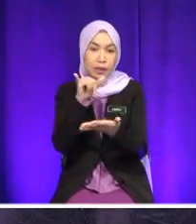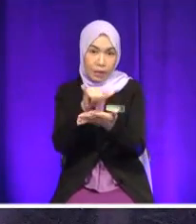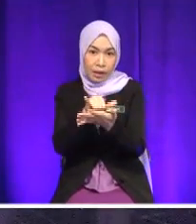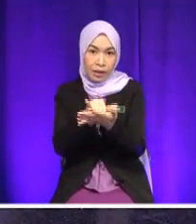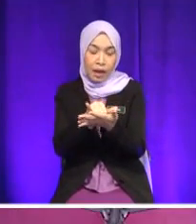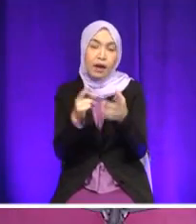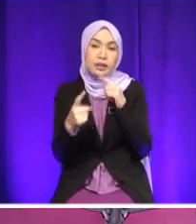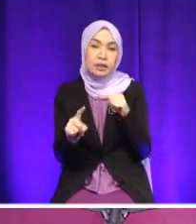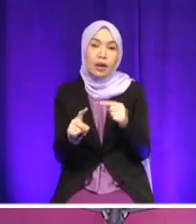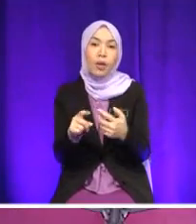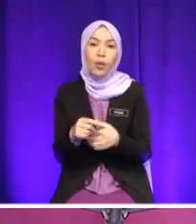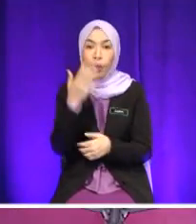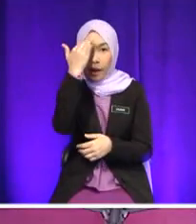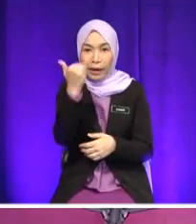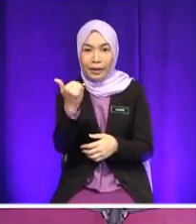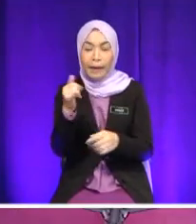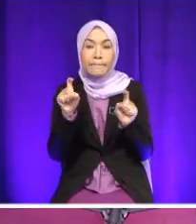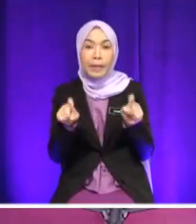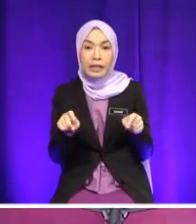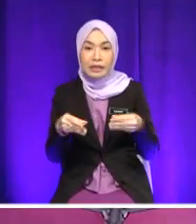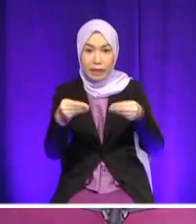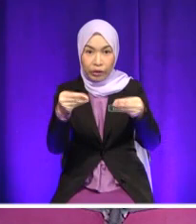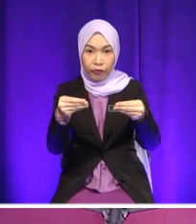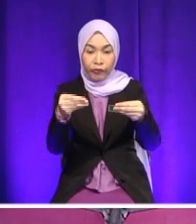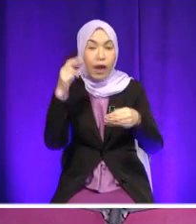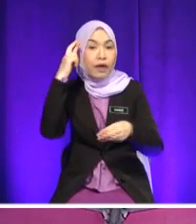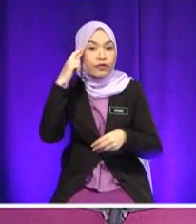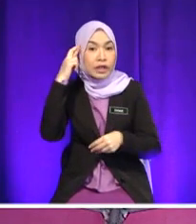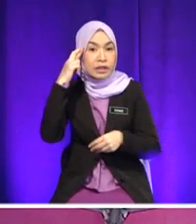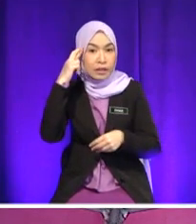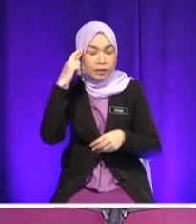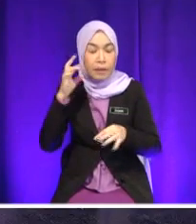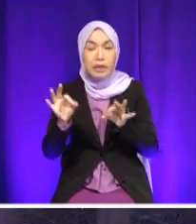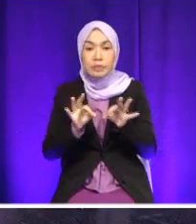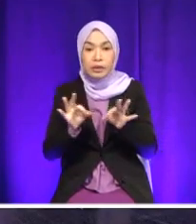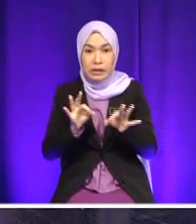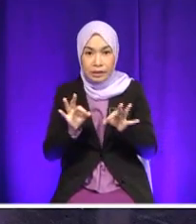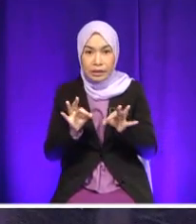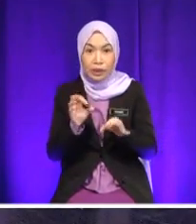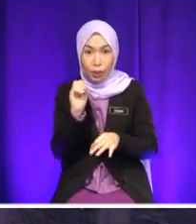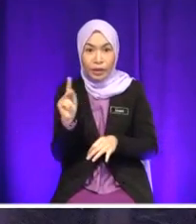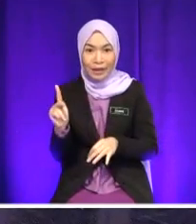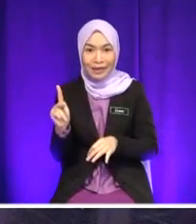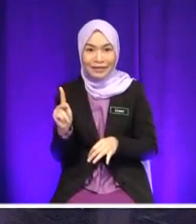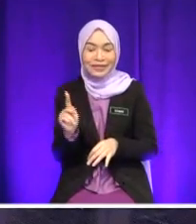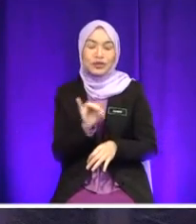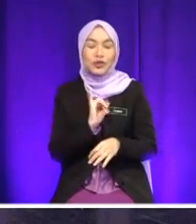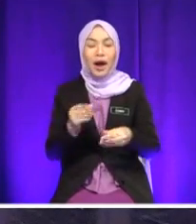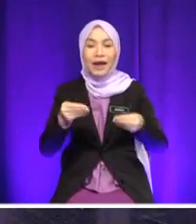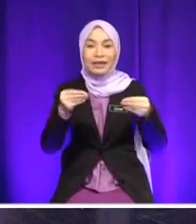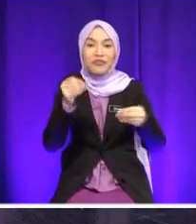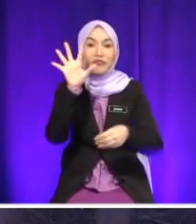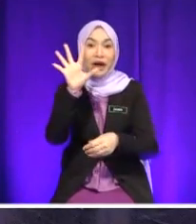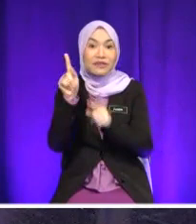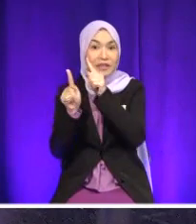I think they can all get, is that 4, 5? I think 5 lah. Yeah, 5 stars for I'm each very of good. you.